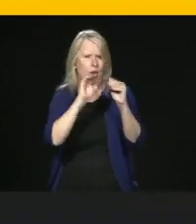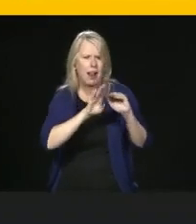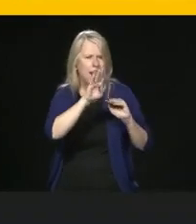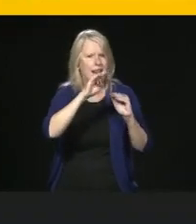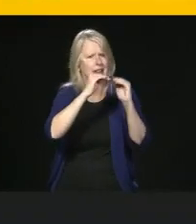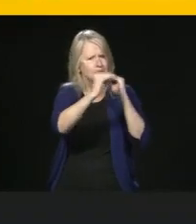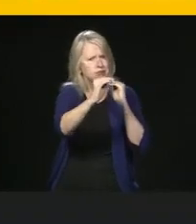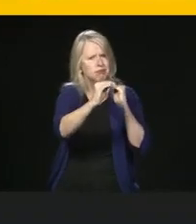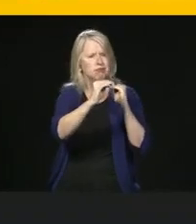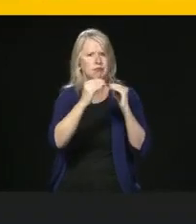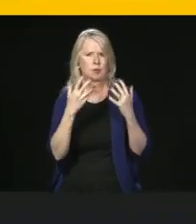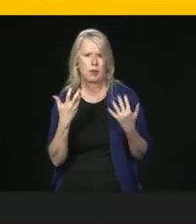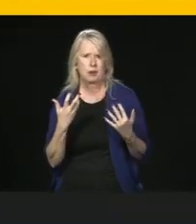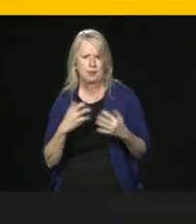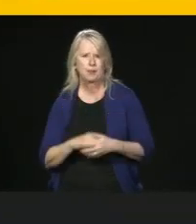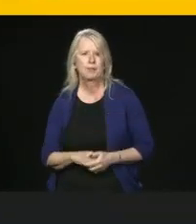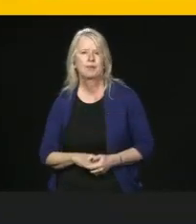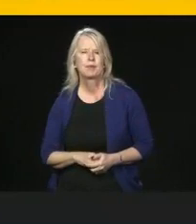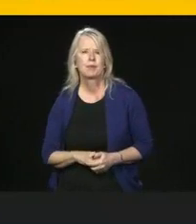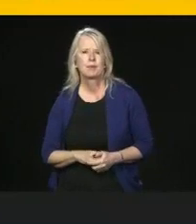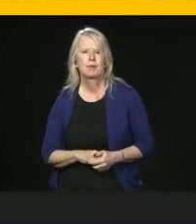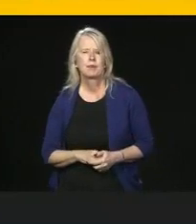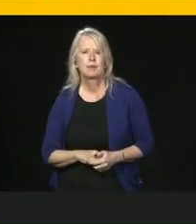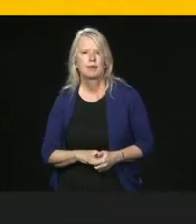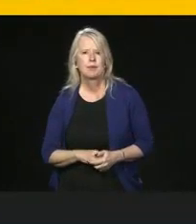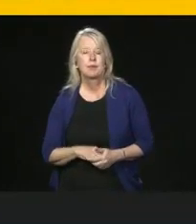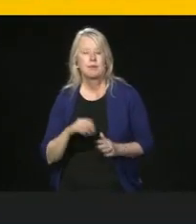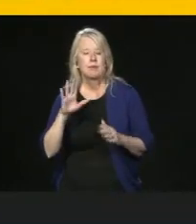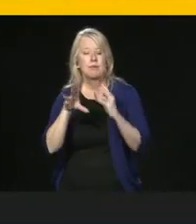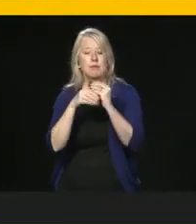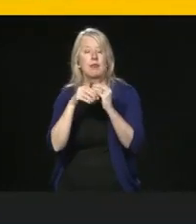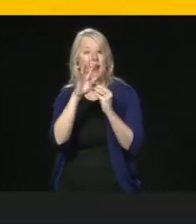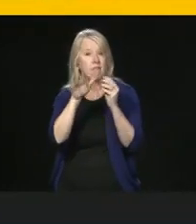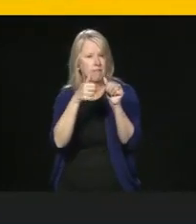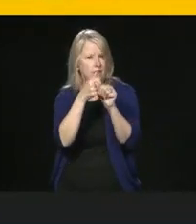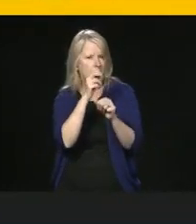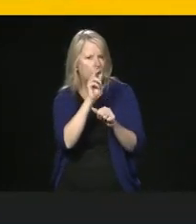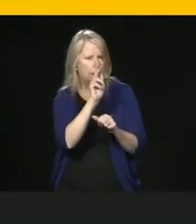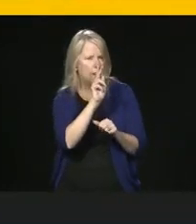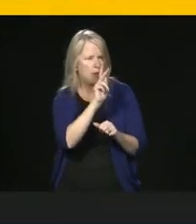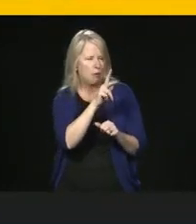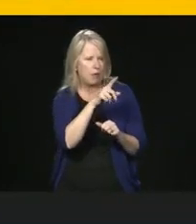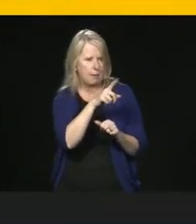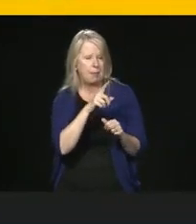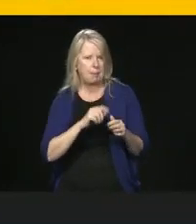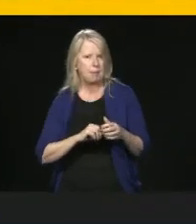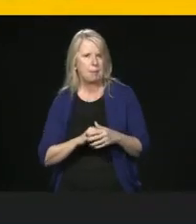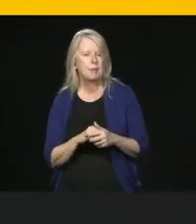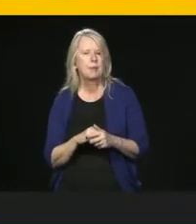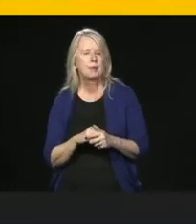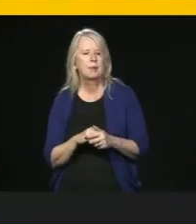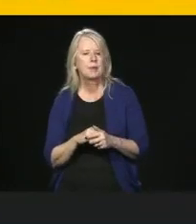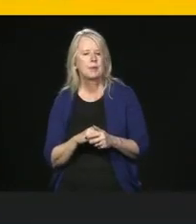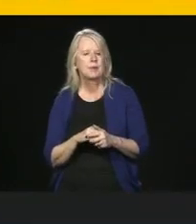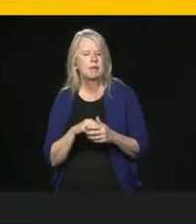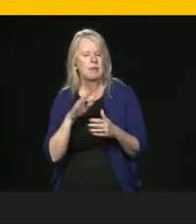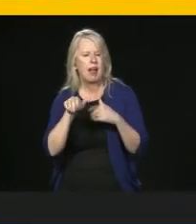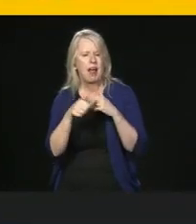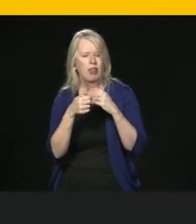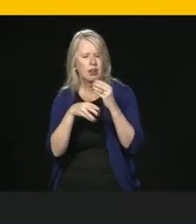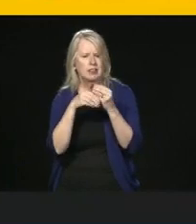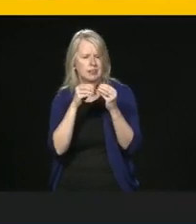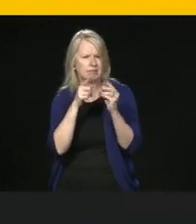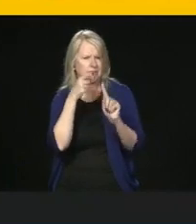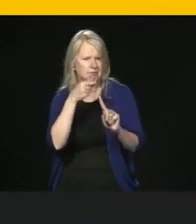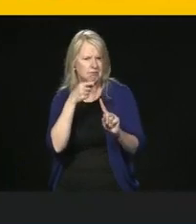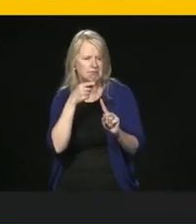follow-up? Just as a follow-up, just a very even more specific follow-up. The Costa